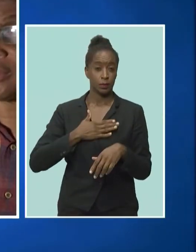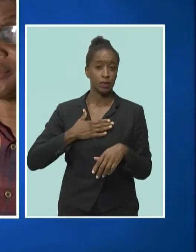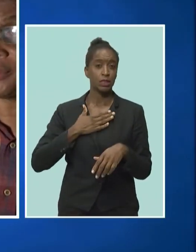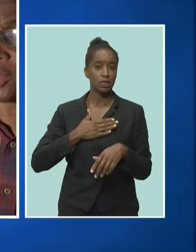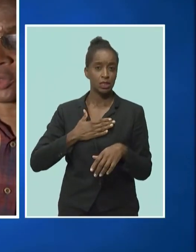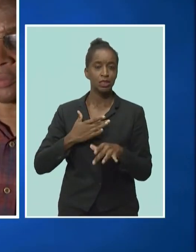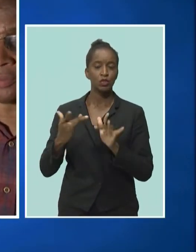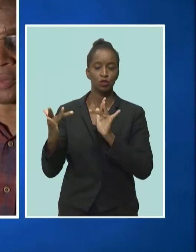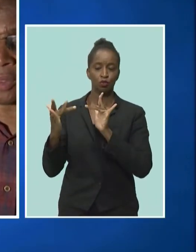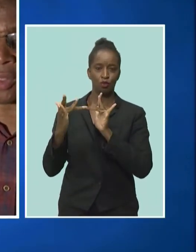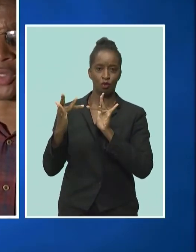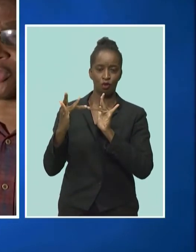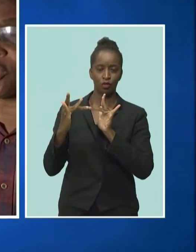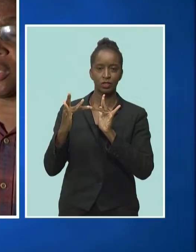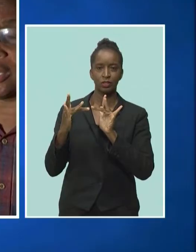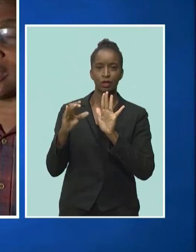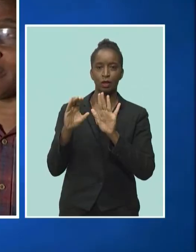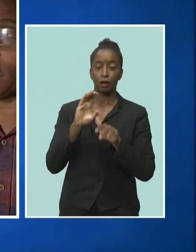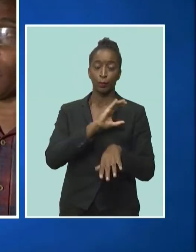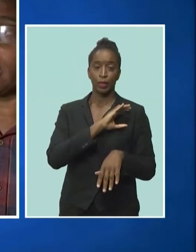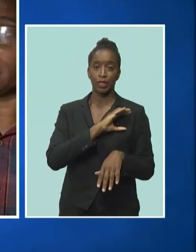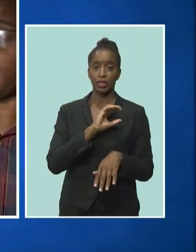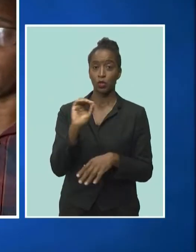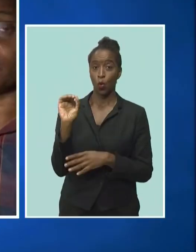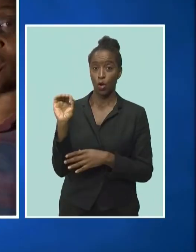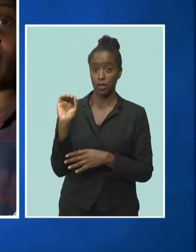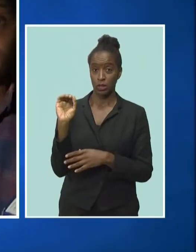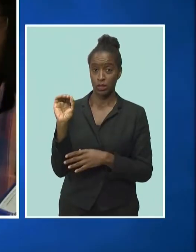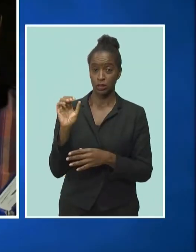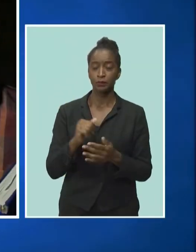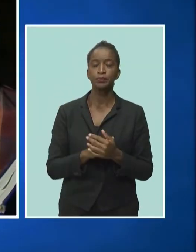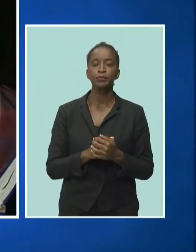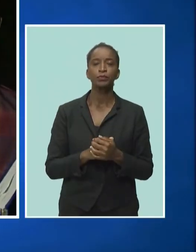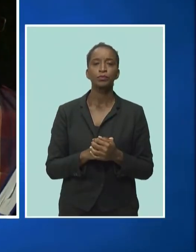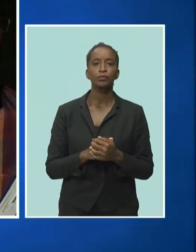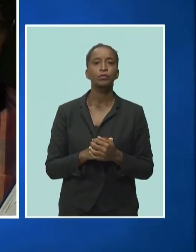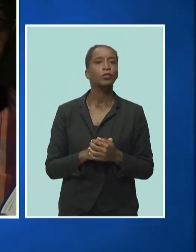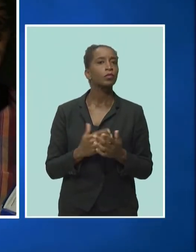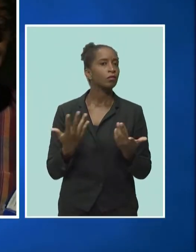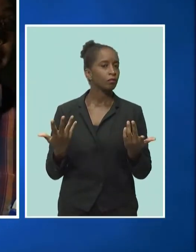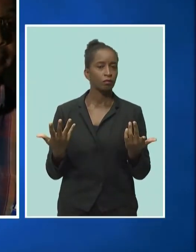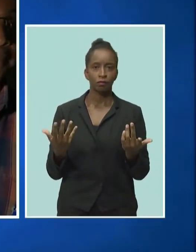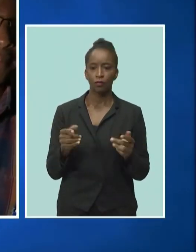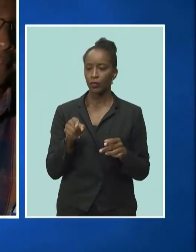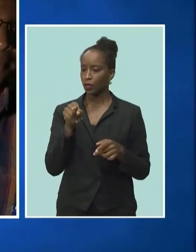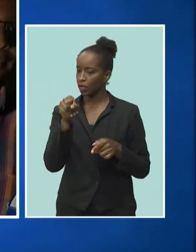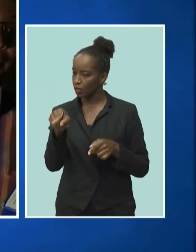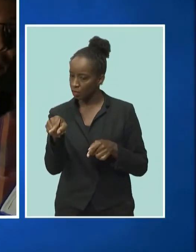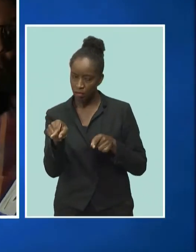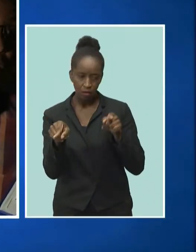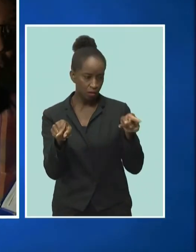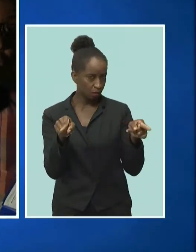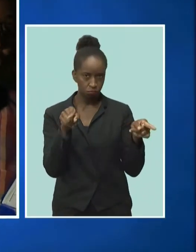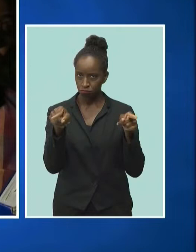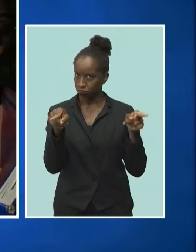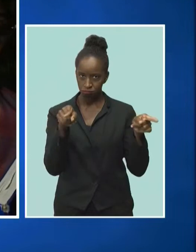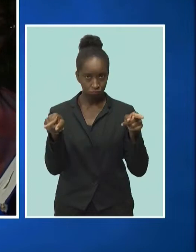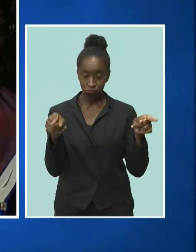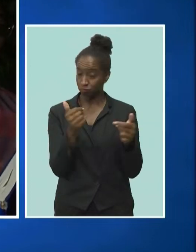the Oisins police station. Also for the one at Charnox. For either of the two unnatural deaths, we